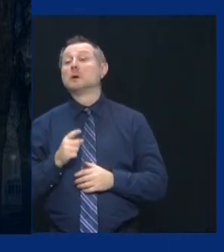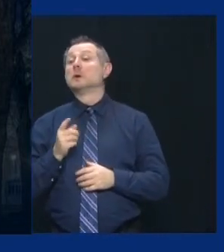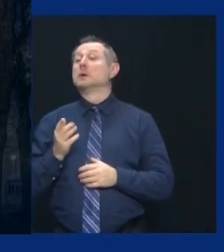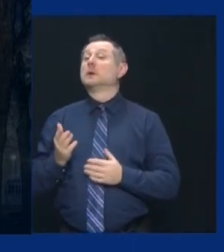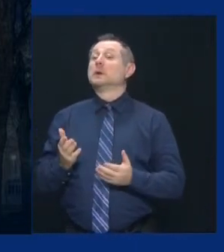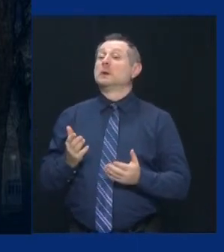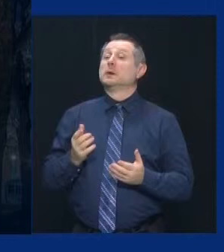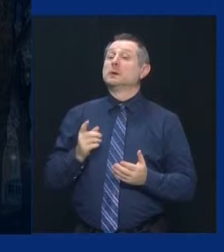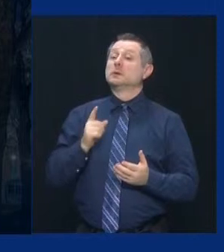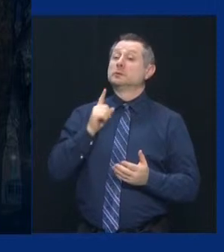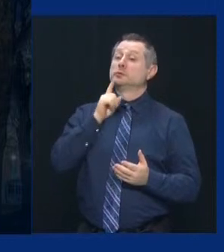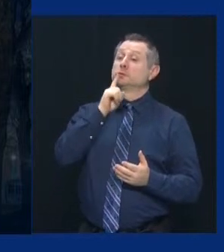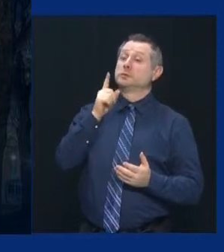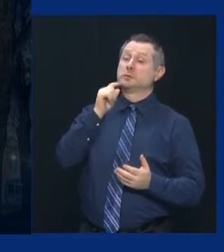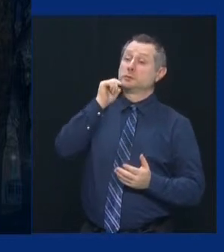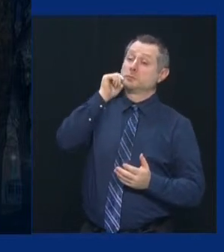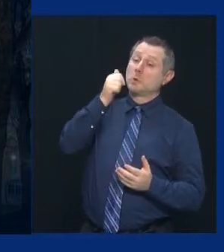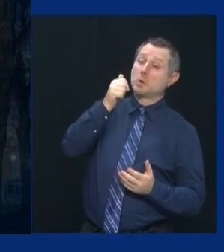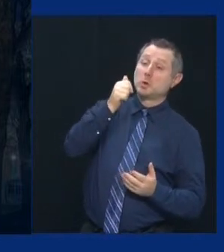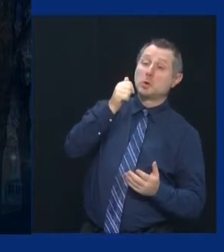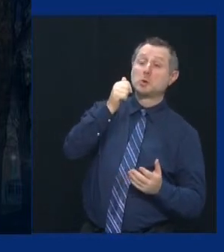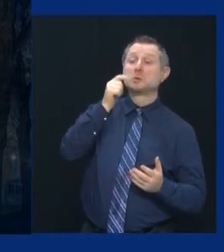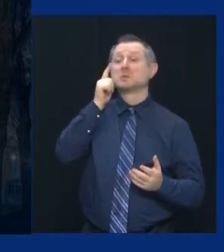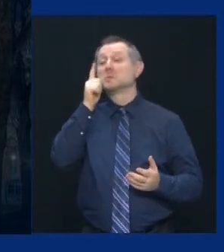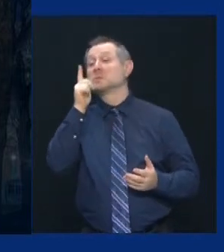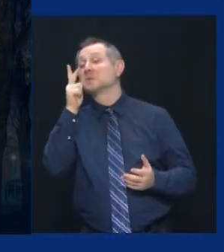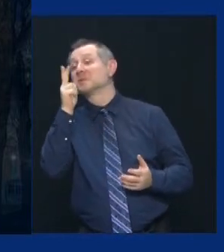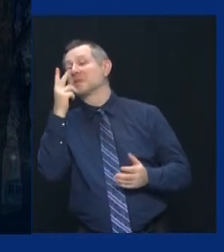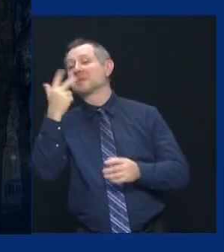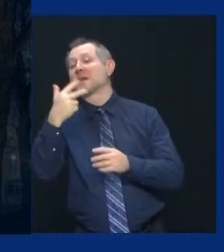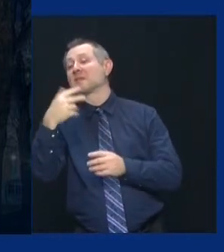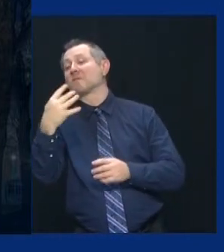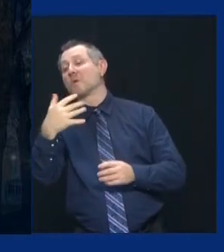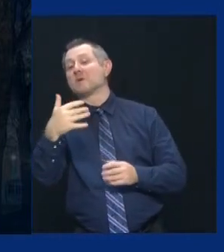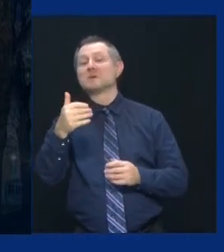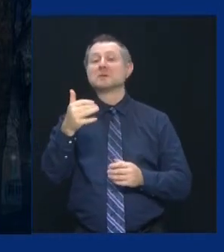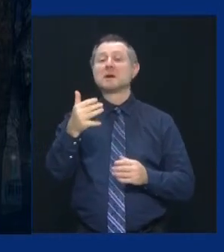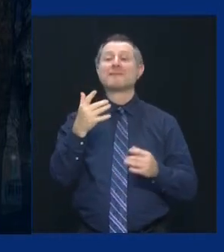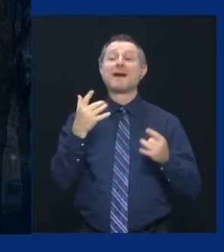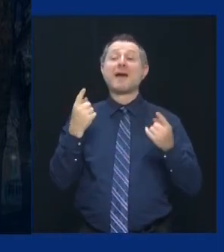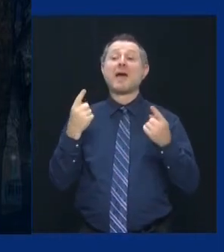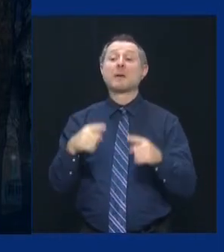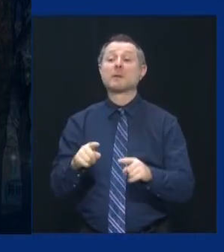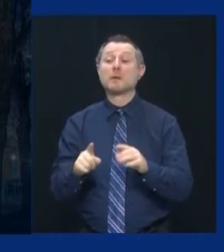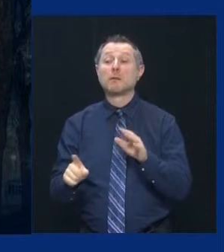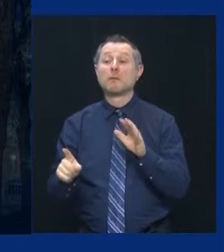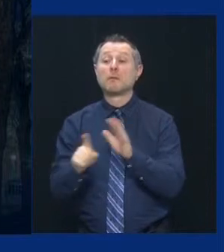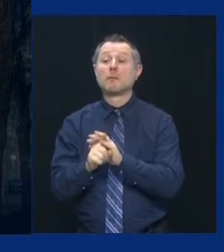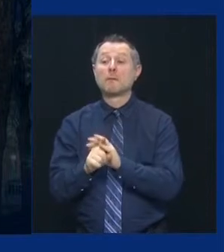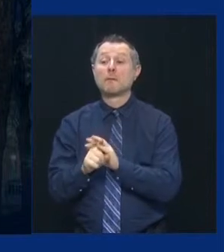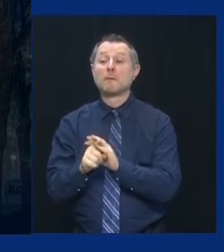that will explain if this is a circumstantial situation,